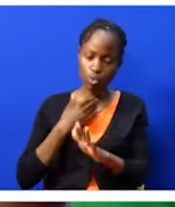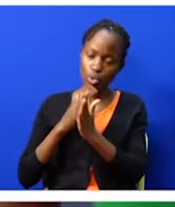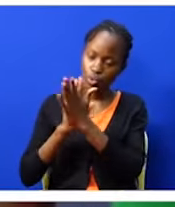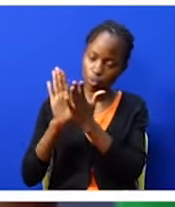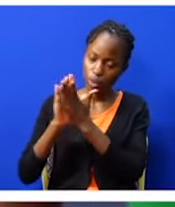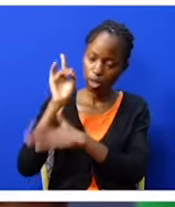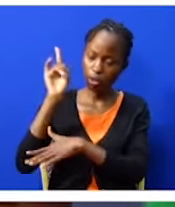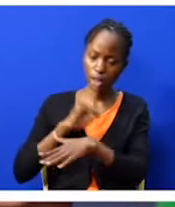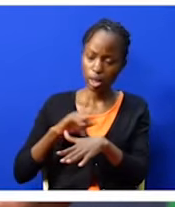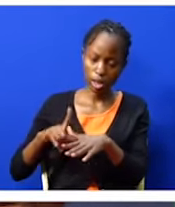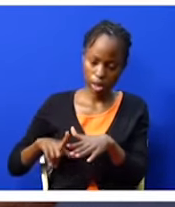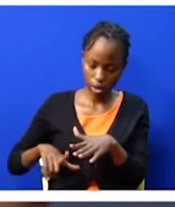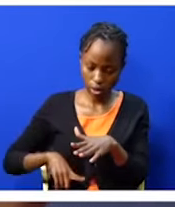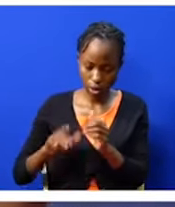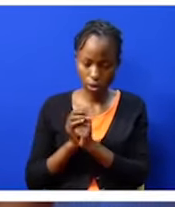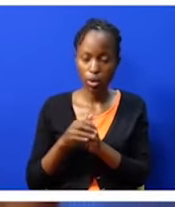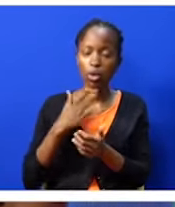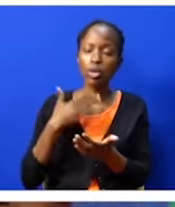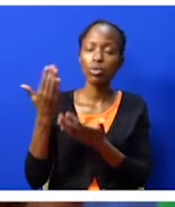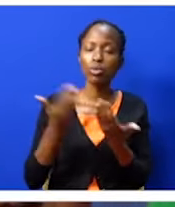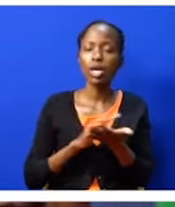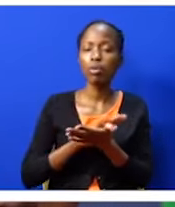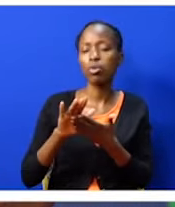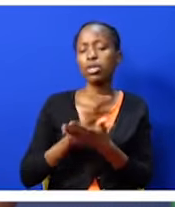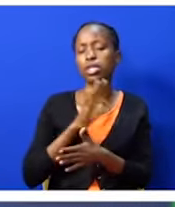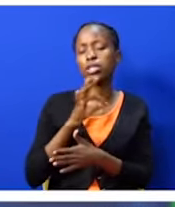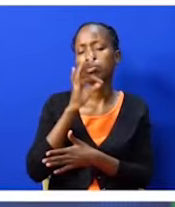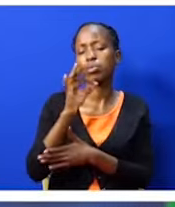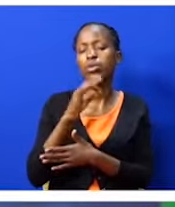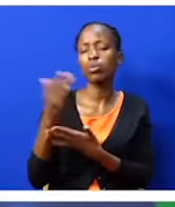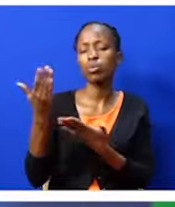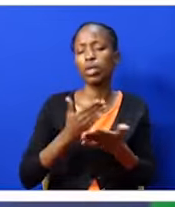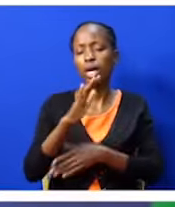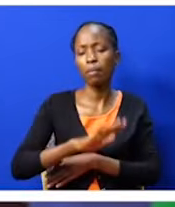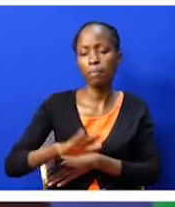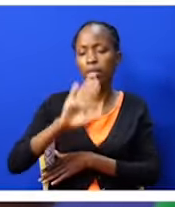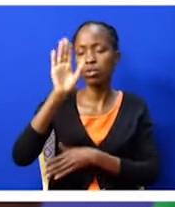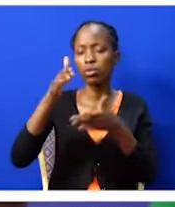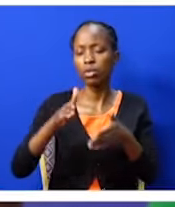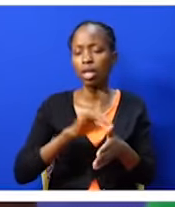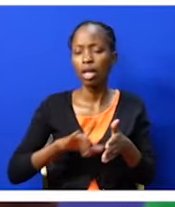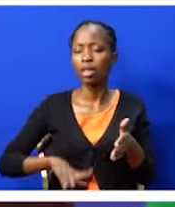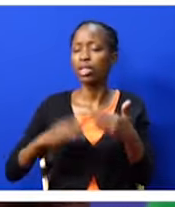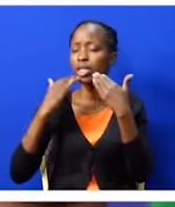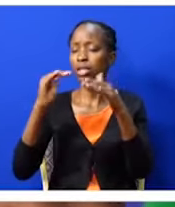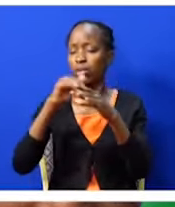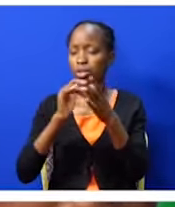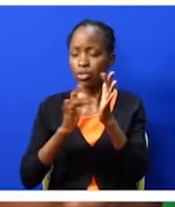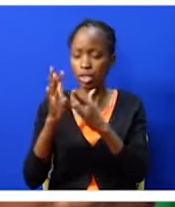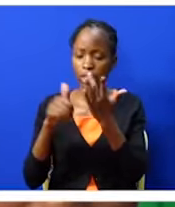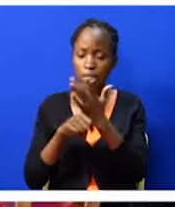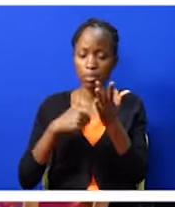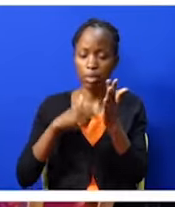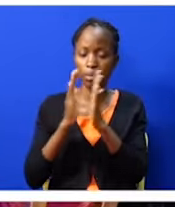you, we welcome the Holy Spirit. We welcome your presence here, and I thank you, Lord. In Jesus' name I